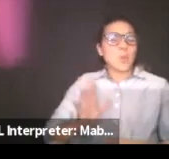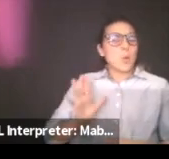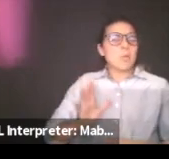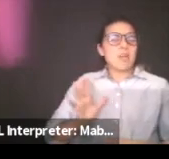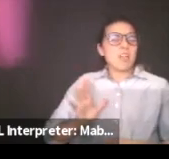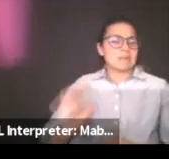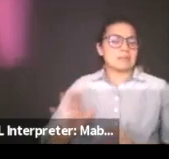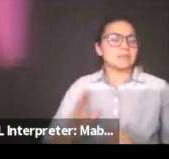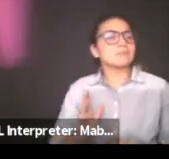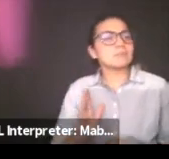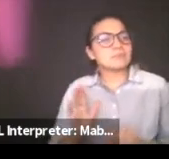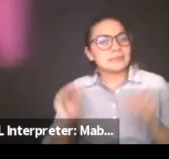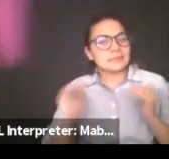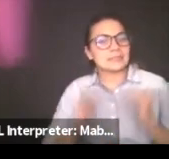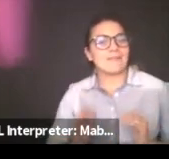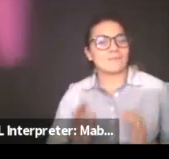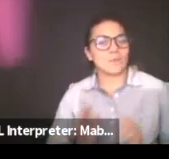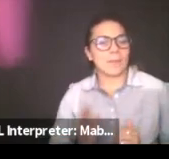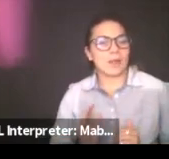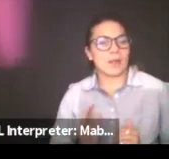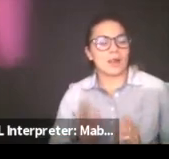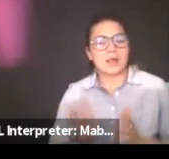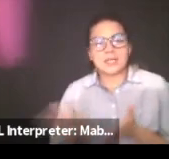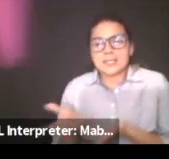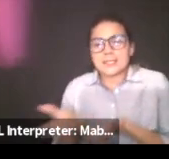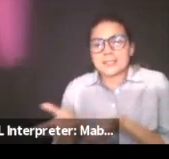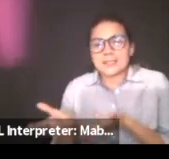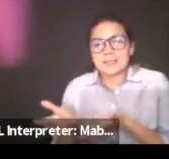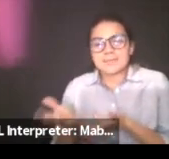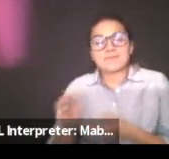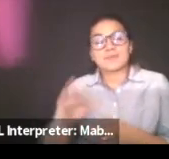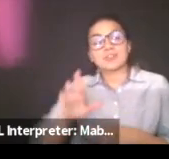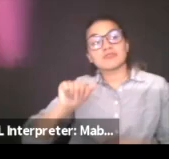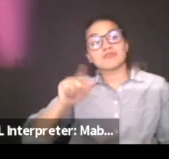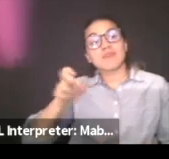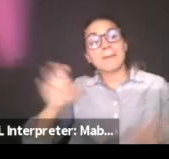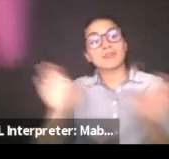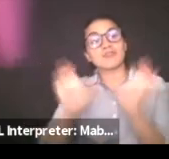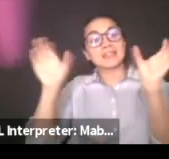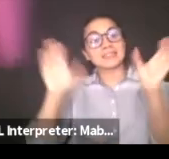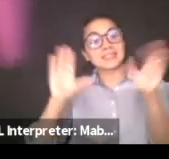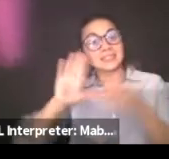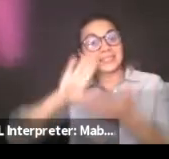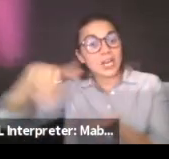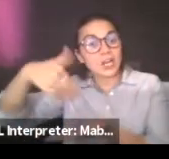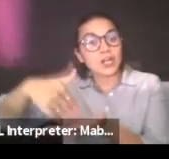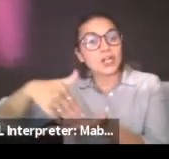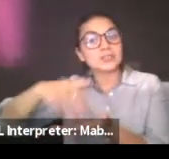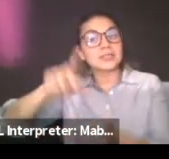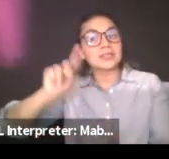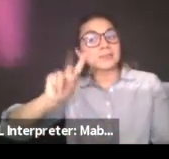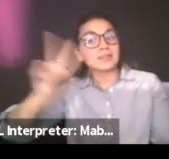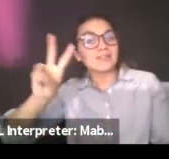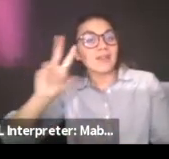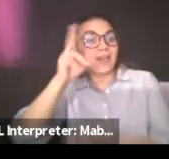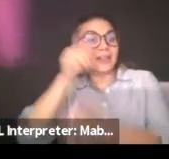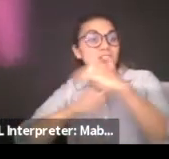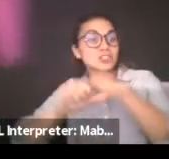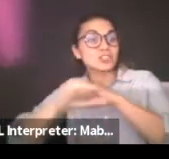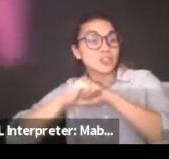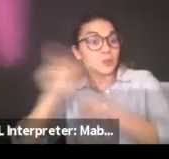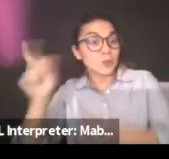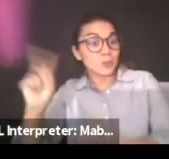other survivors. Many of our rape crisis centers, domestic violence shelters started in the homes